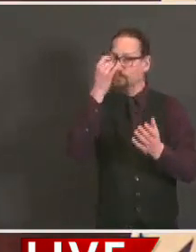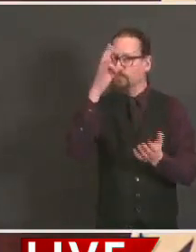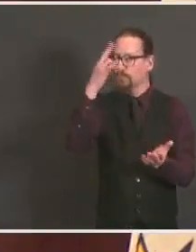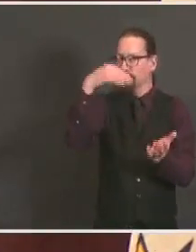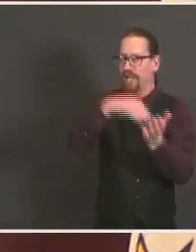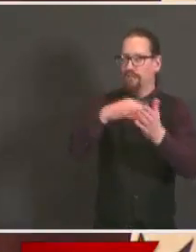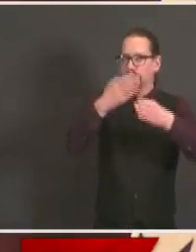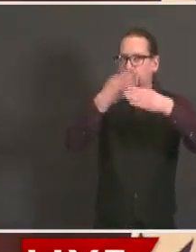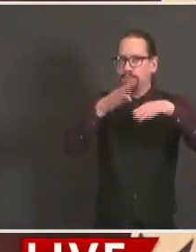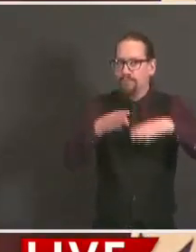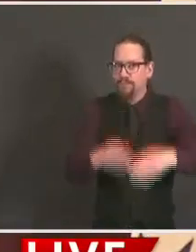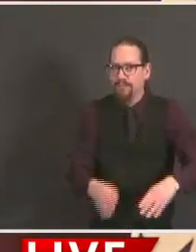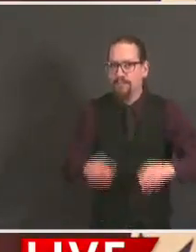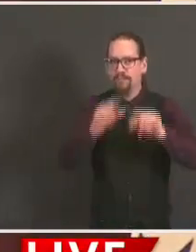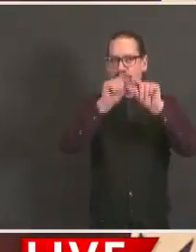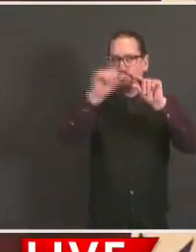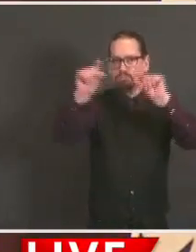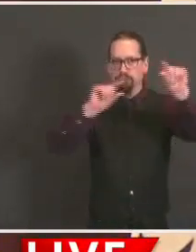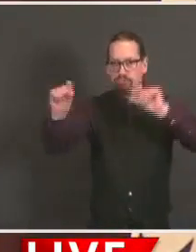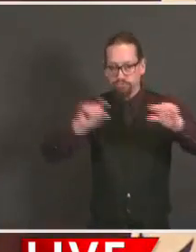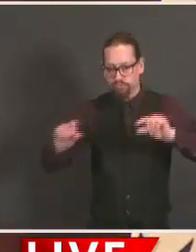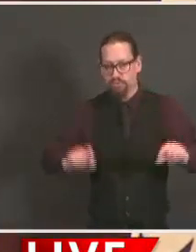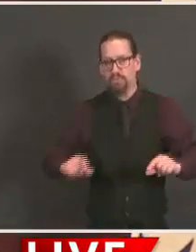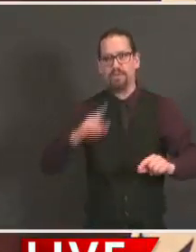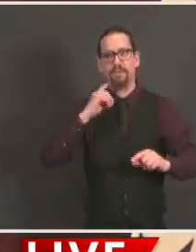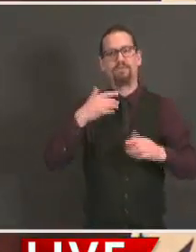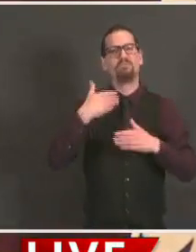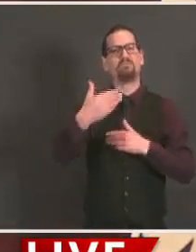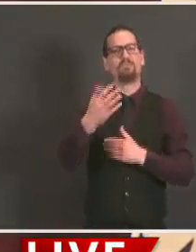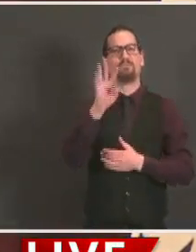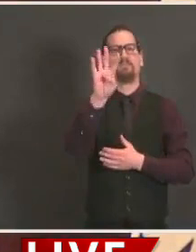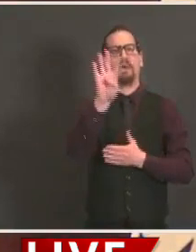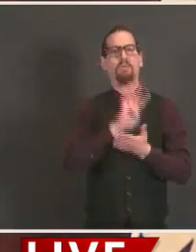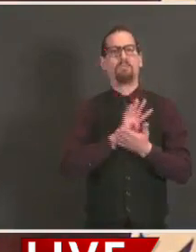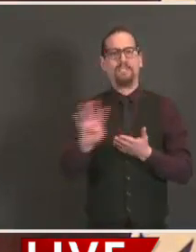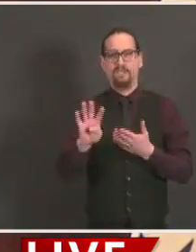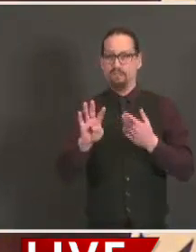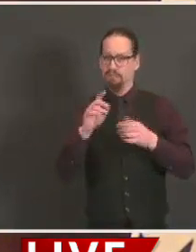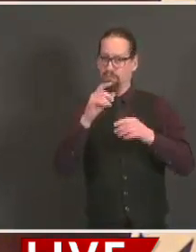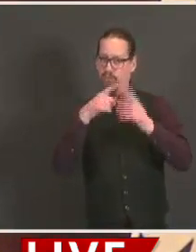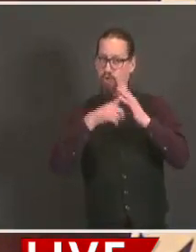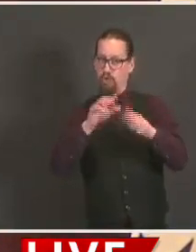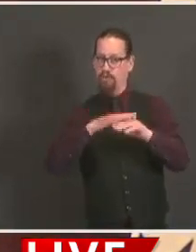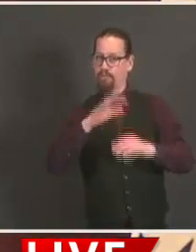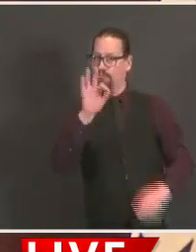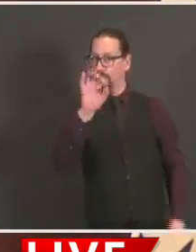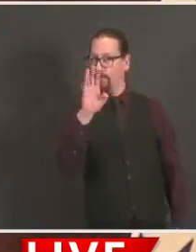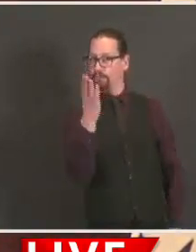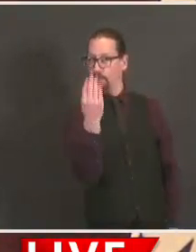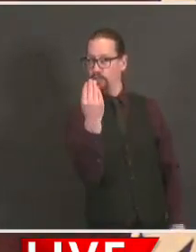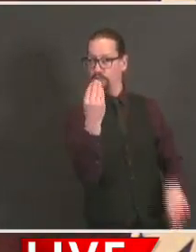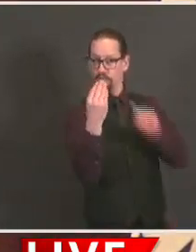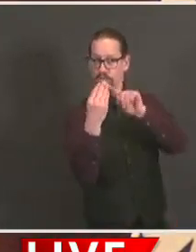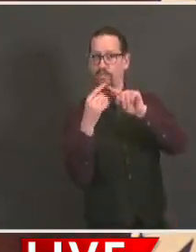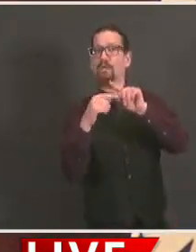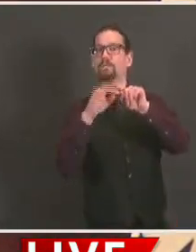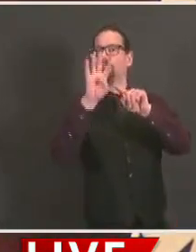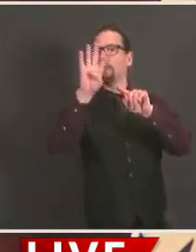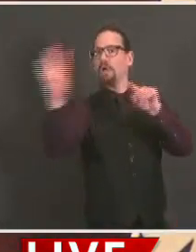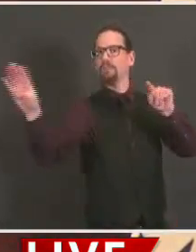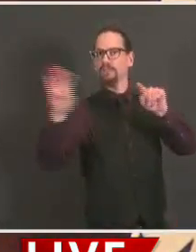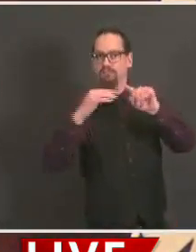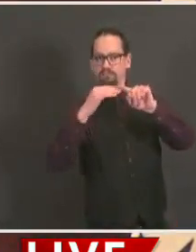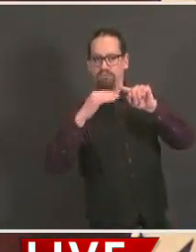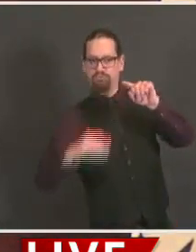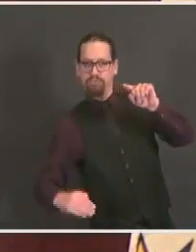14th. All the cities and towns will then get second doses to vaccinate the people who received